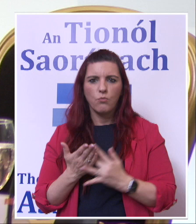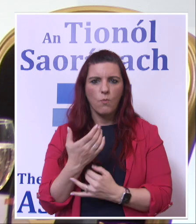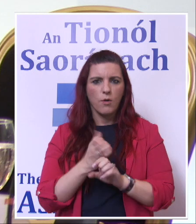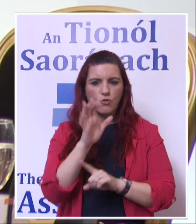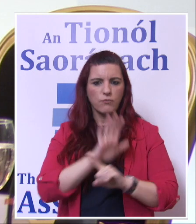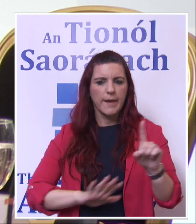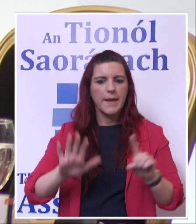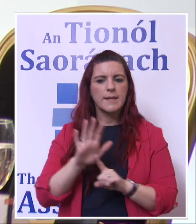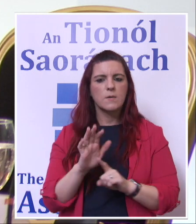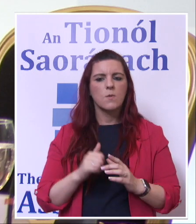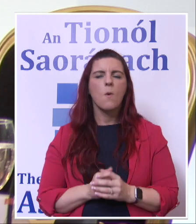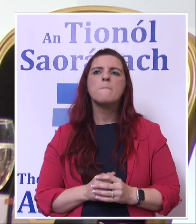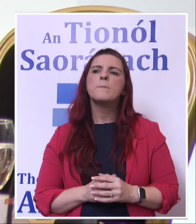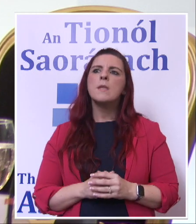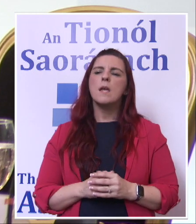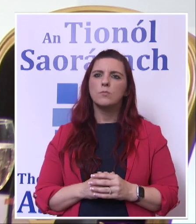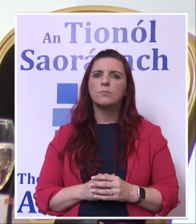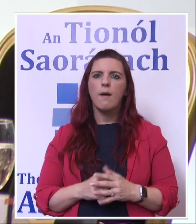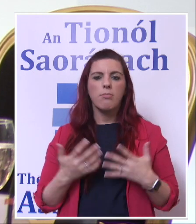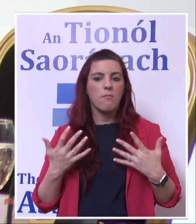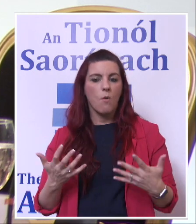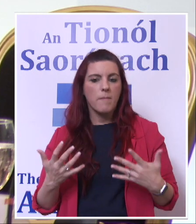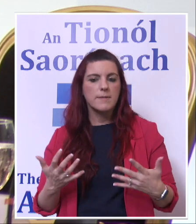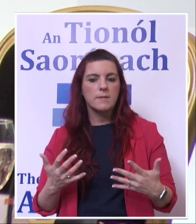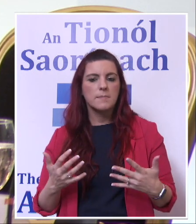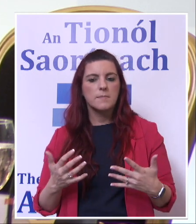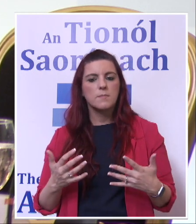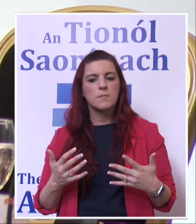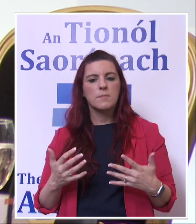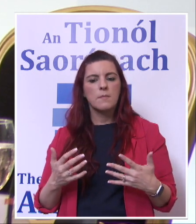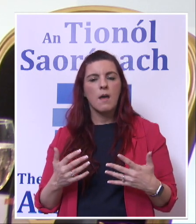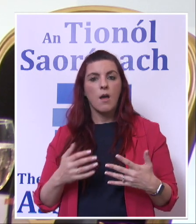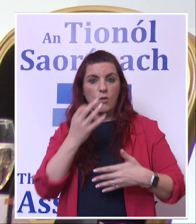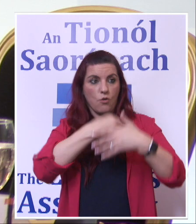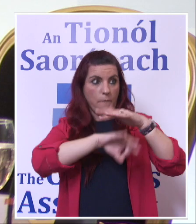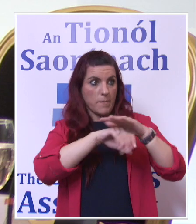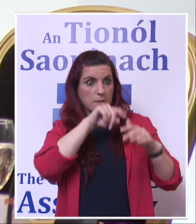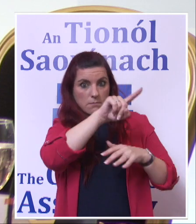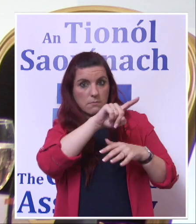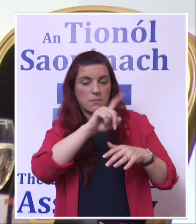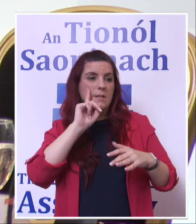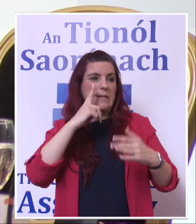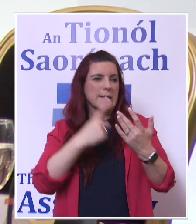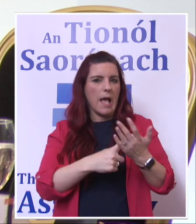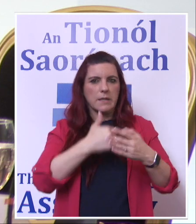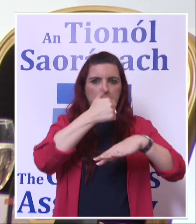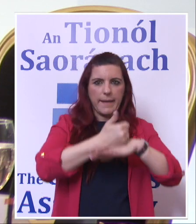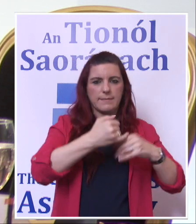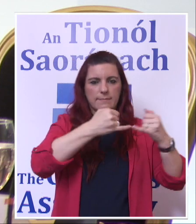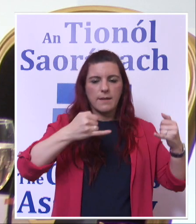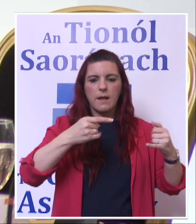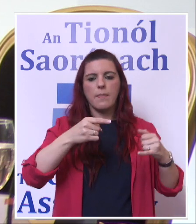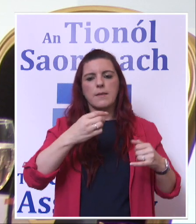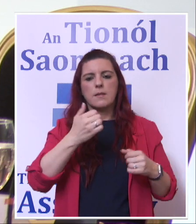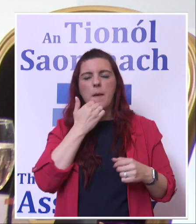question. Well, there's a baseline is set by central government. So this is the amount that